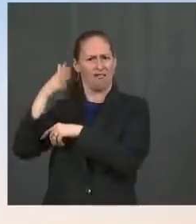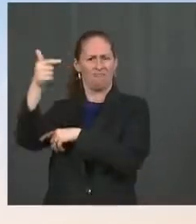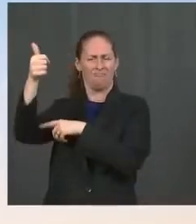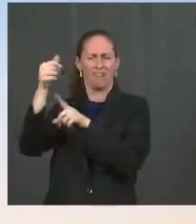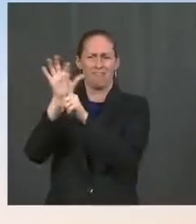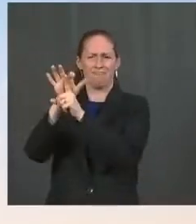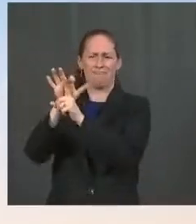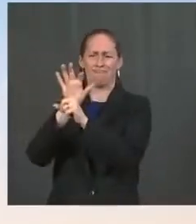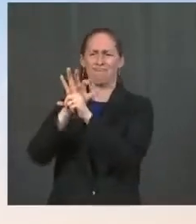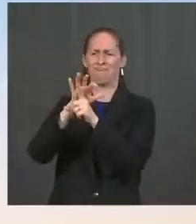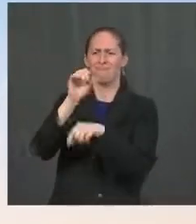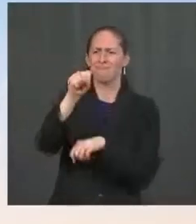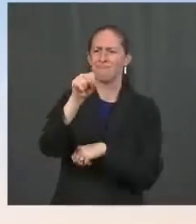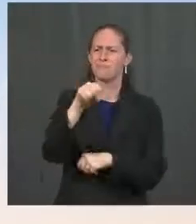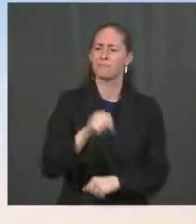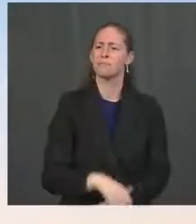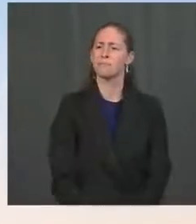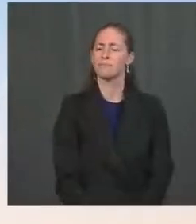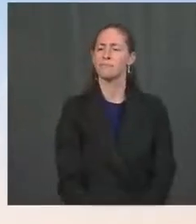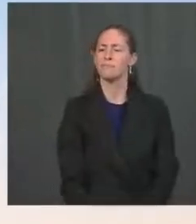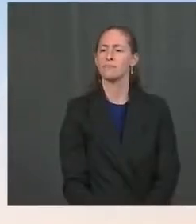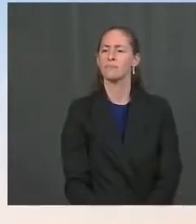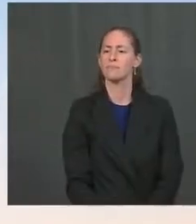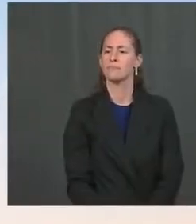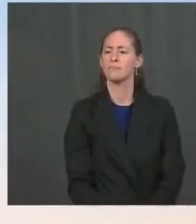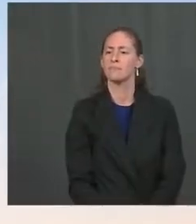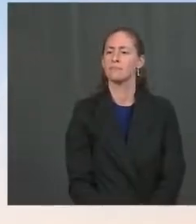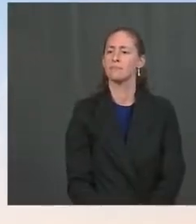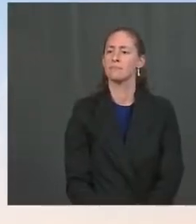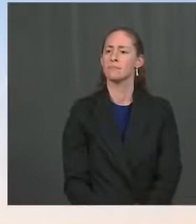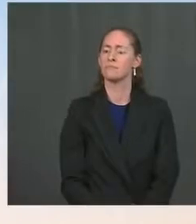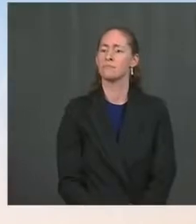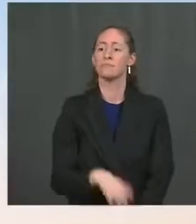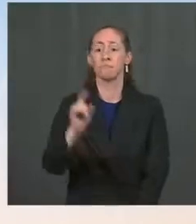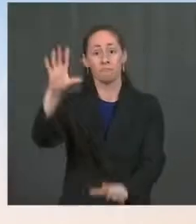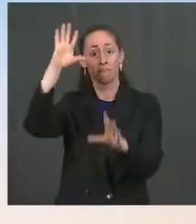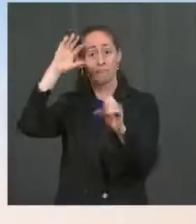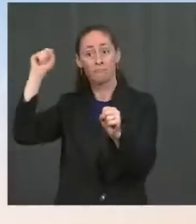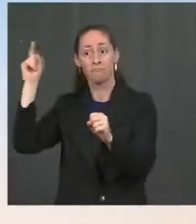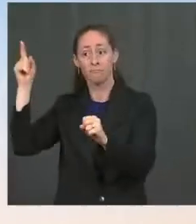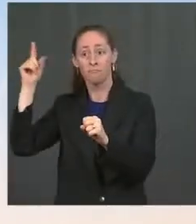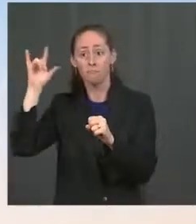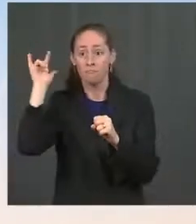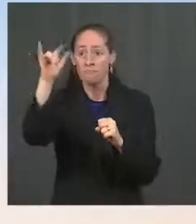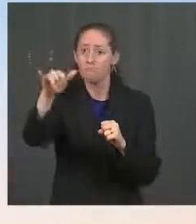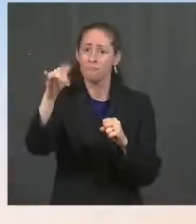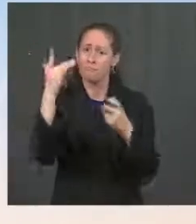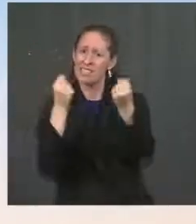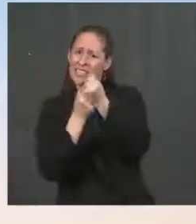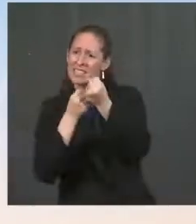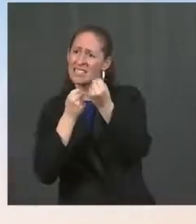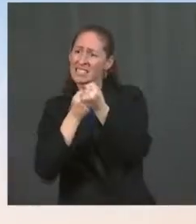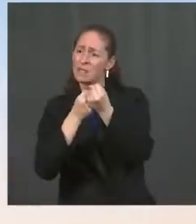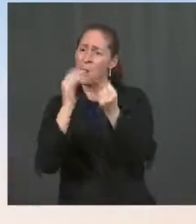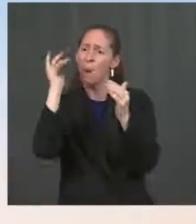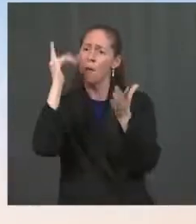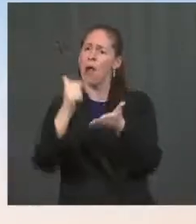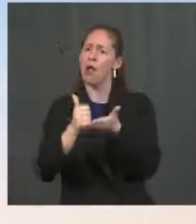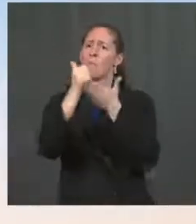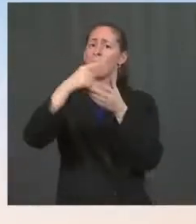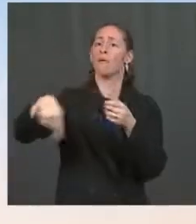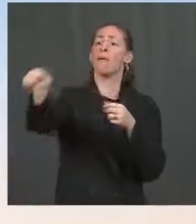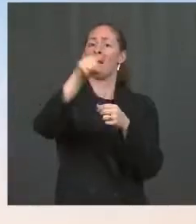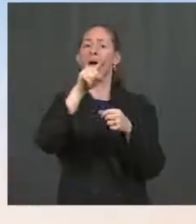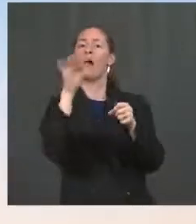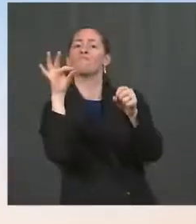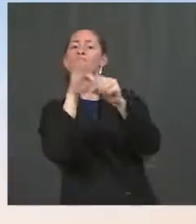where we aren't wanted, but hopefully this will be helpful to the efforts of the governor. Go ahead. Can I clarify on the September 11th plan?